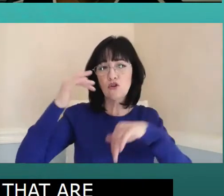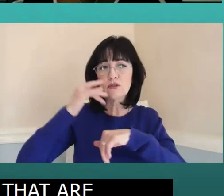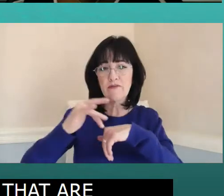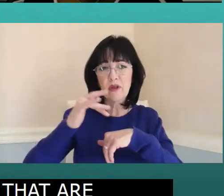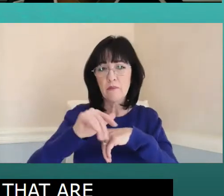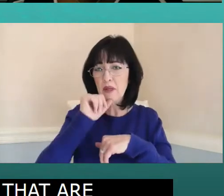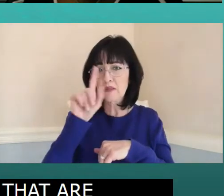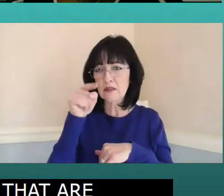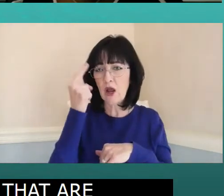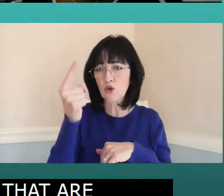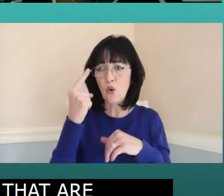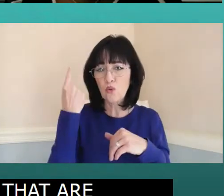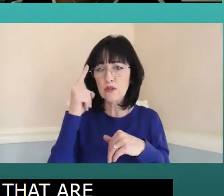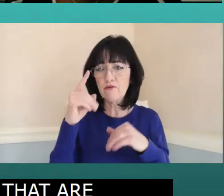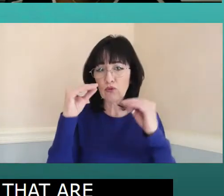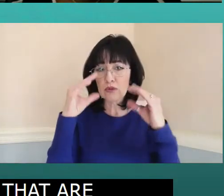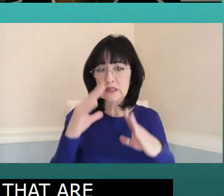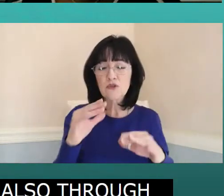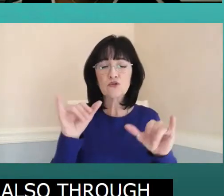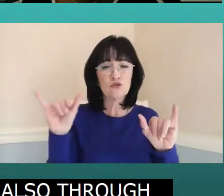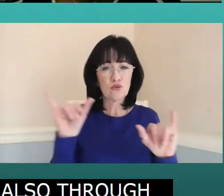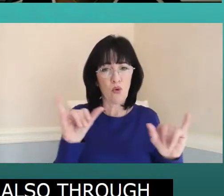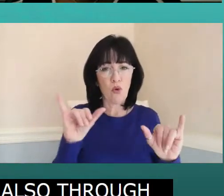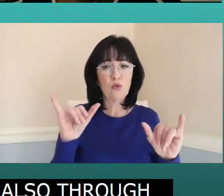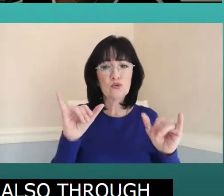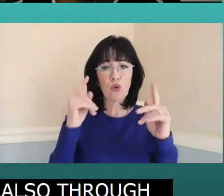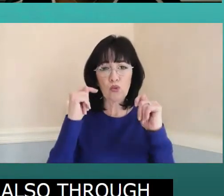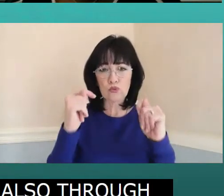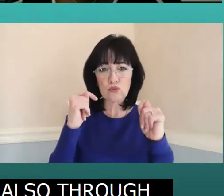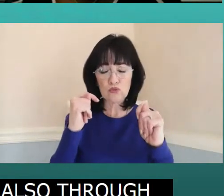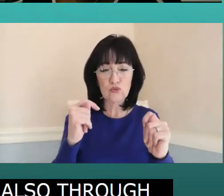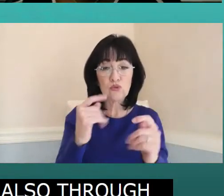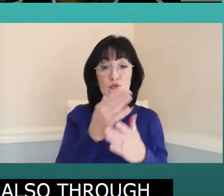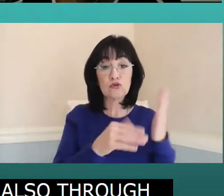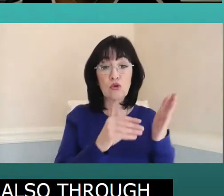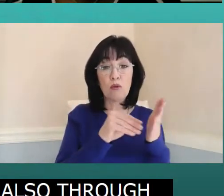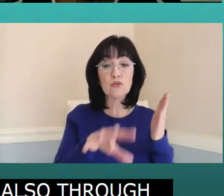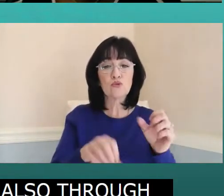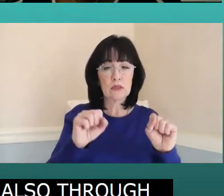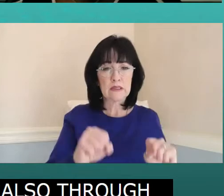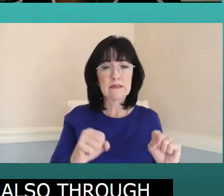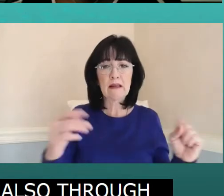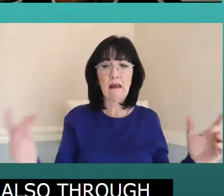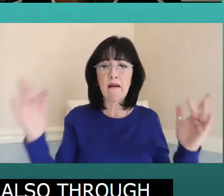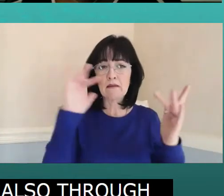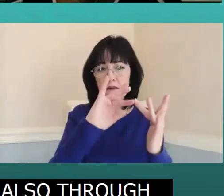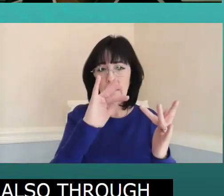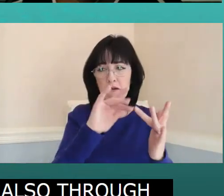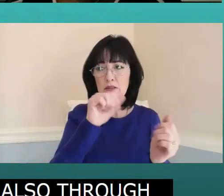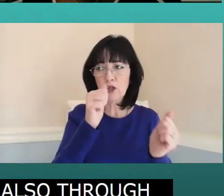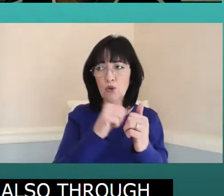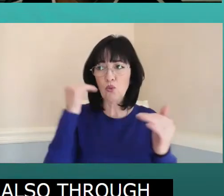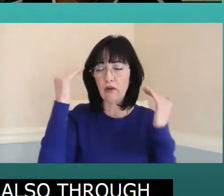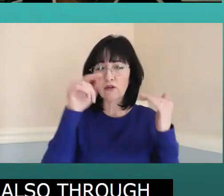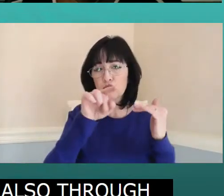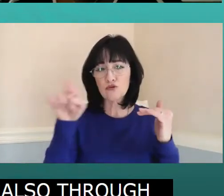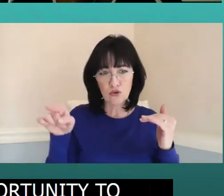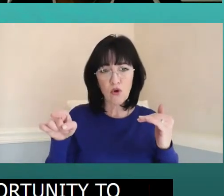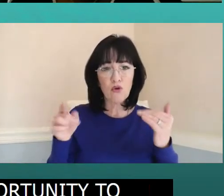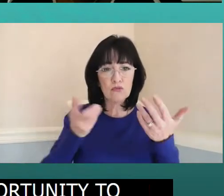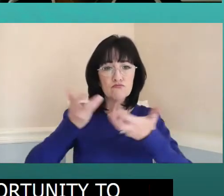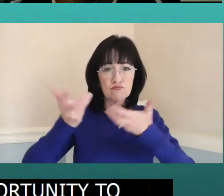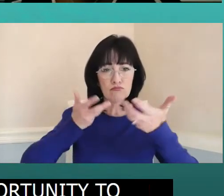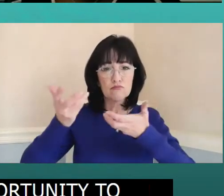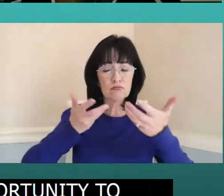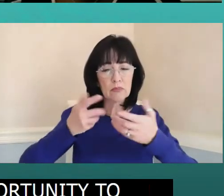also through the tutors. And so students will have an opportunity to interact with adults in a variety of different ways and in a